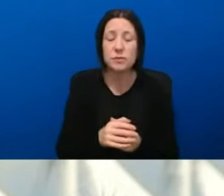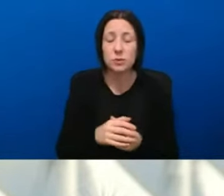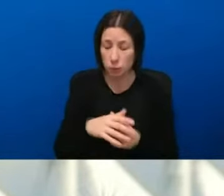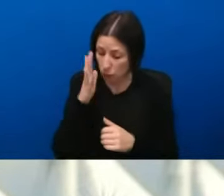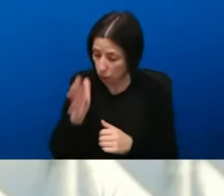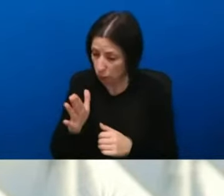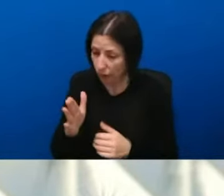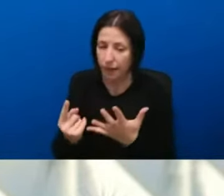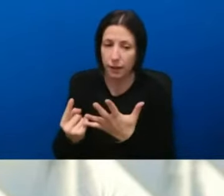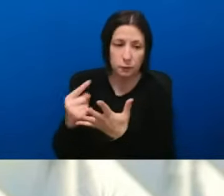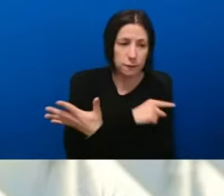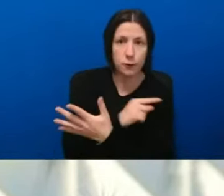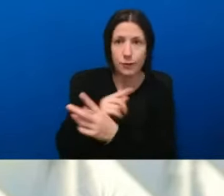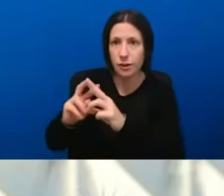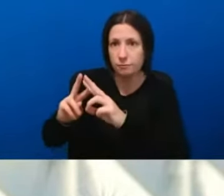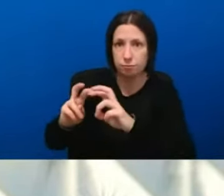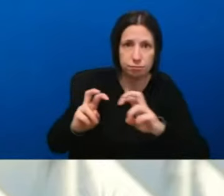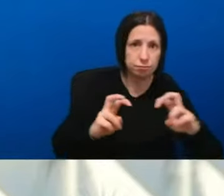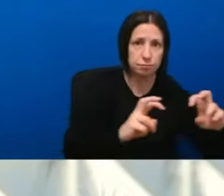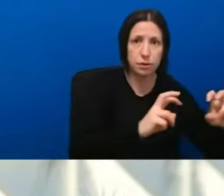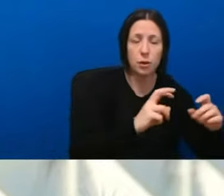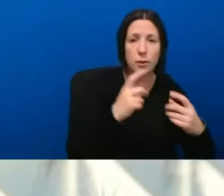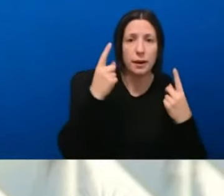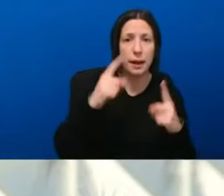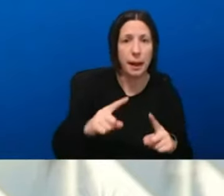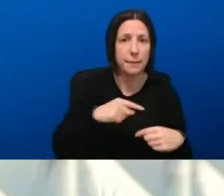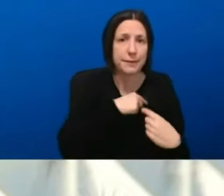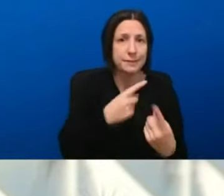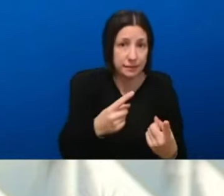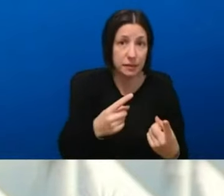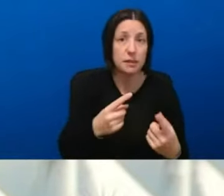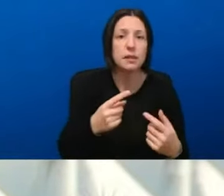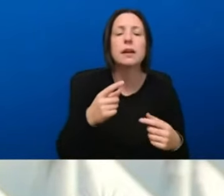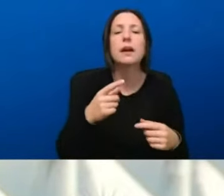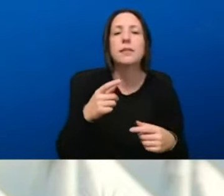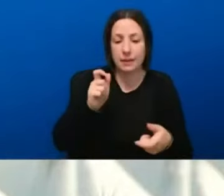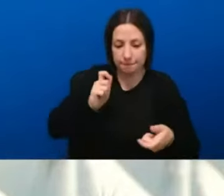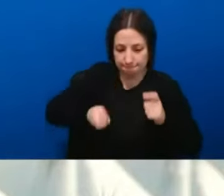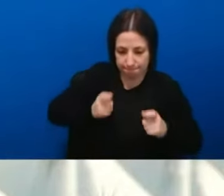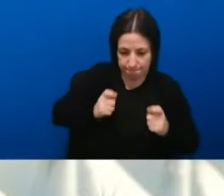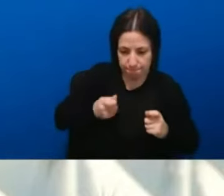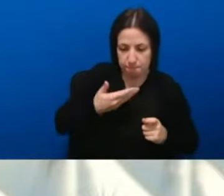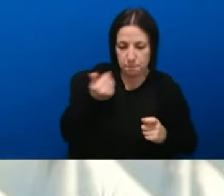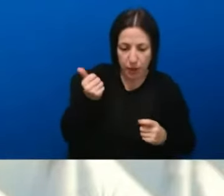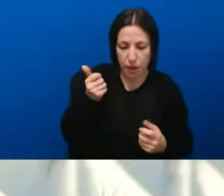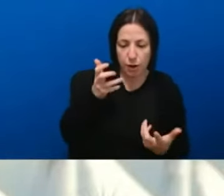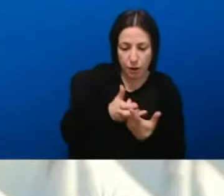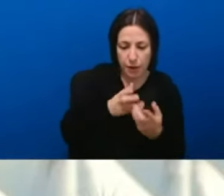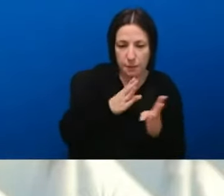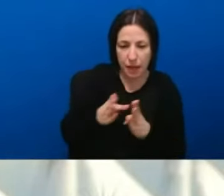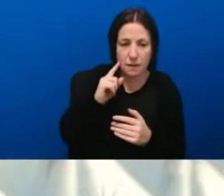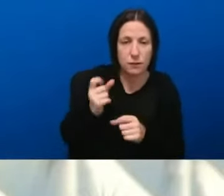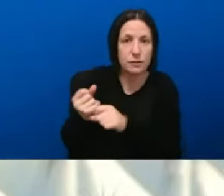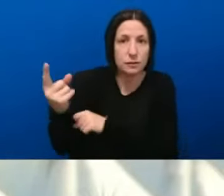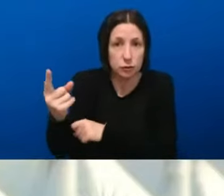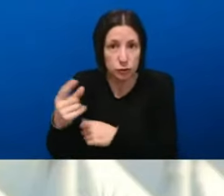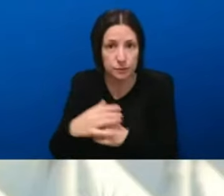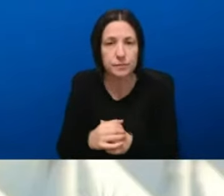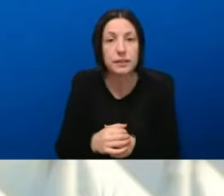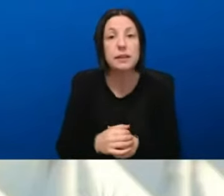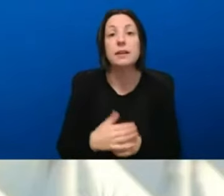will be scrutinized and reflected upon in order to better plan for the following year. One thing that the